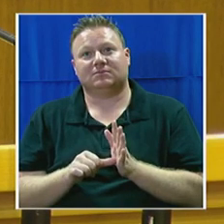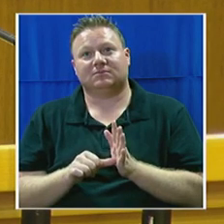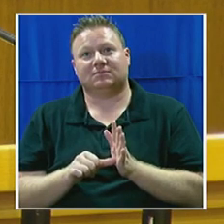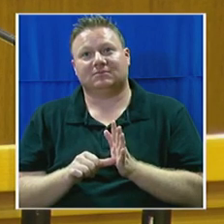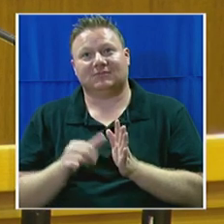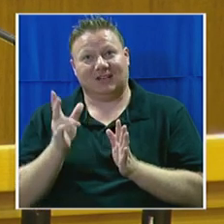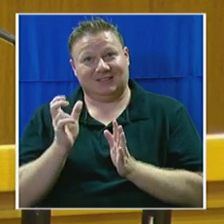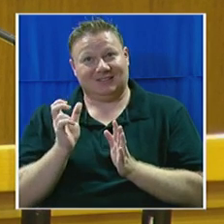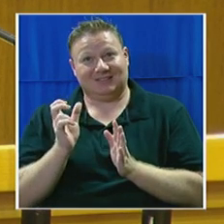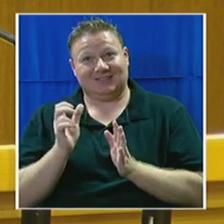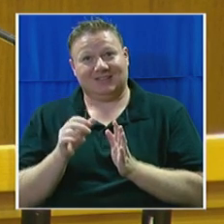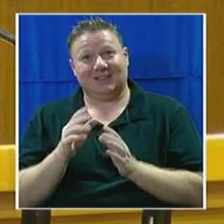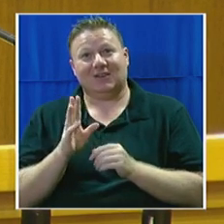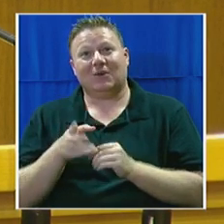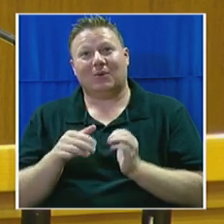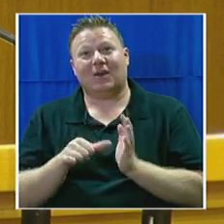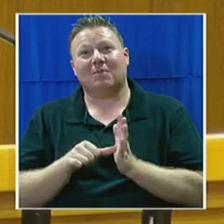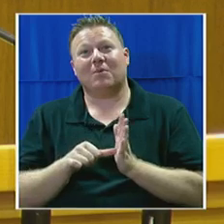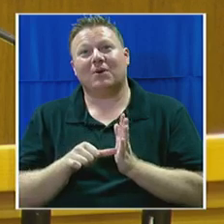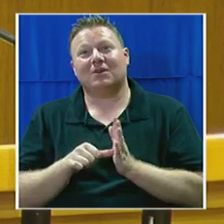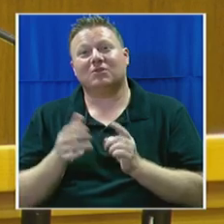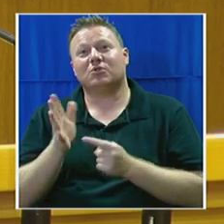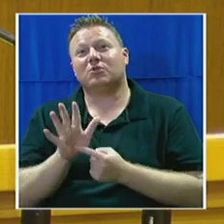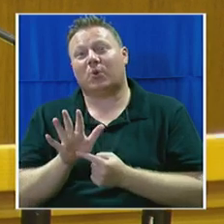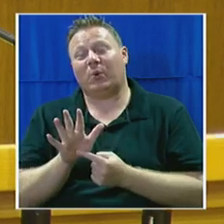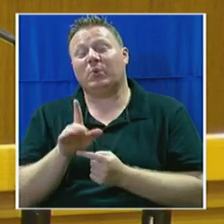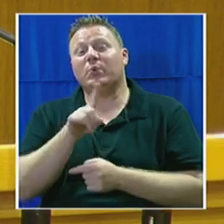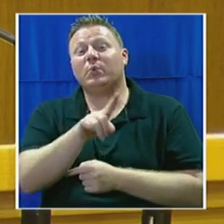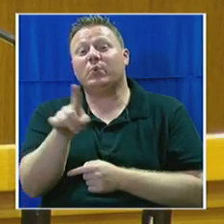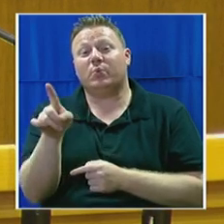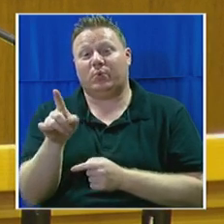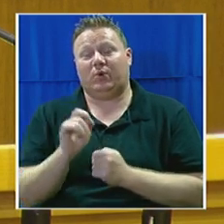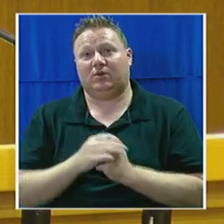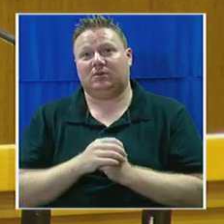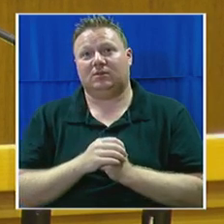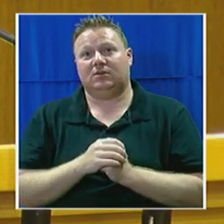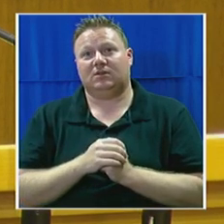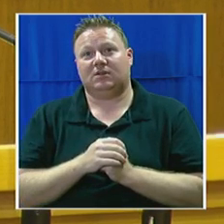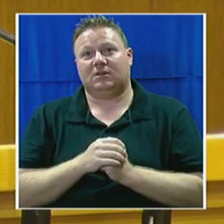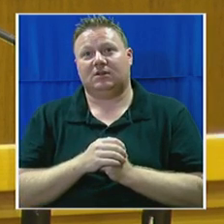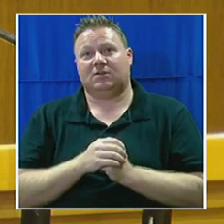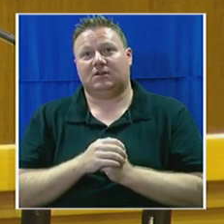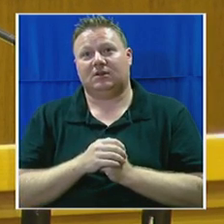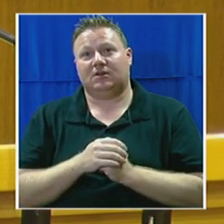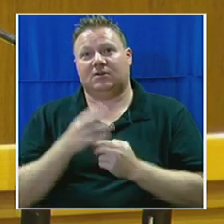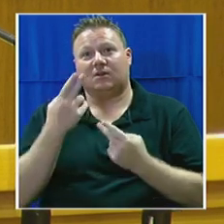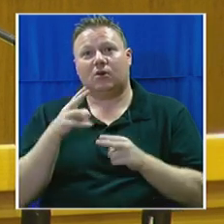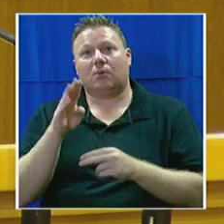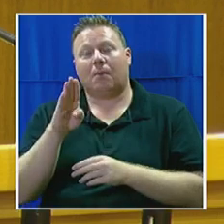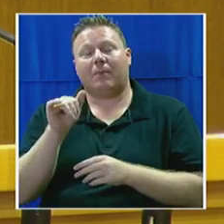listen, it would be important to indicate to you Honorable Brink and Honorable